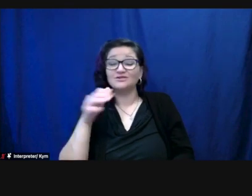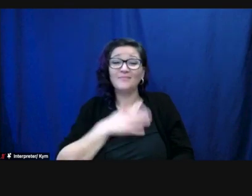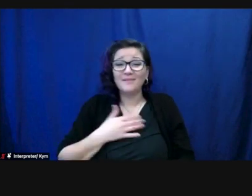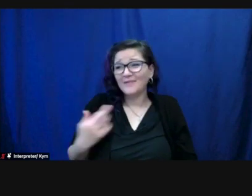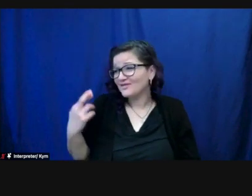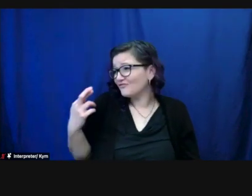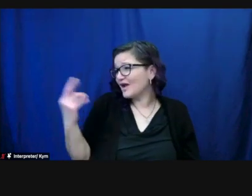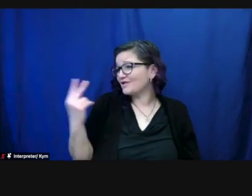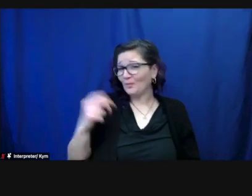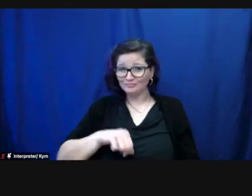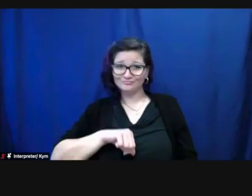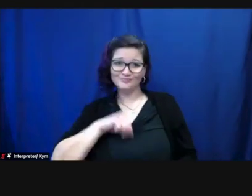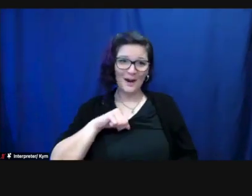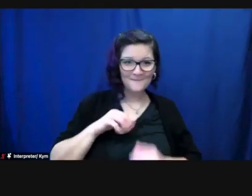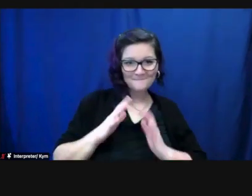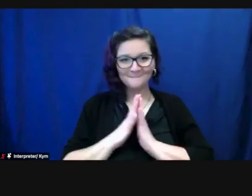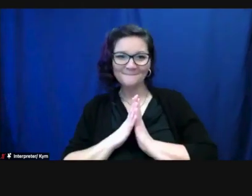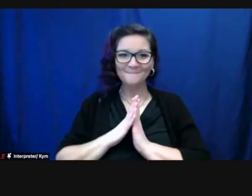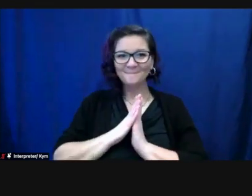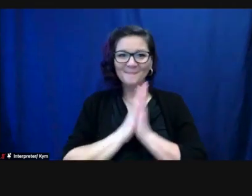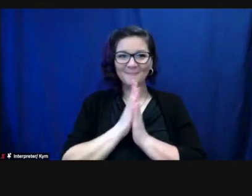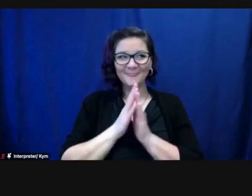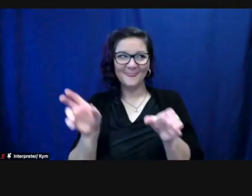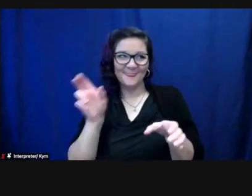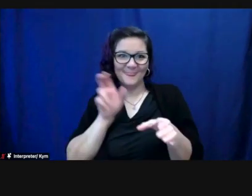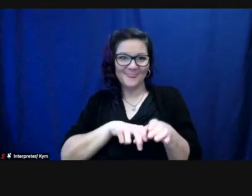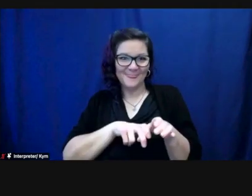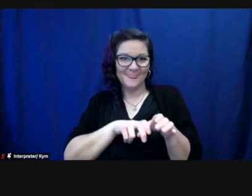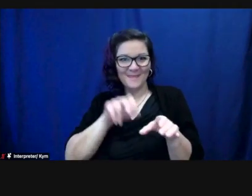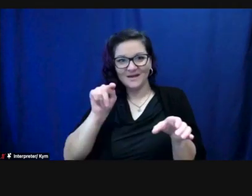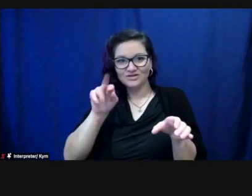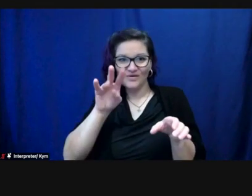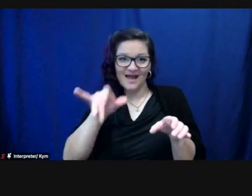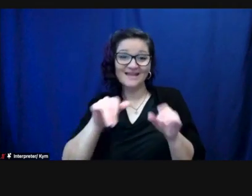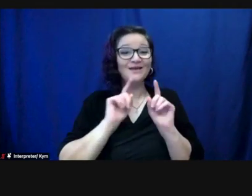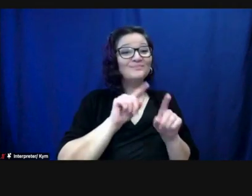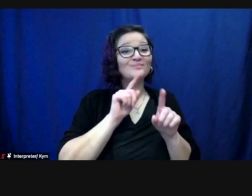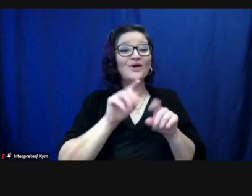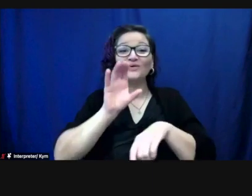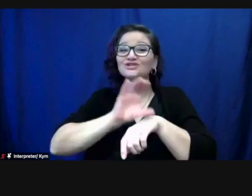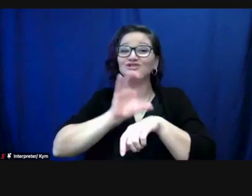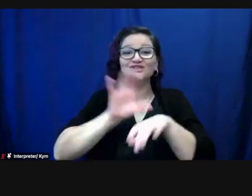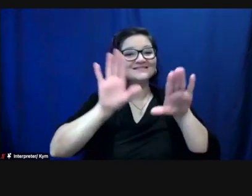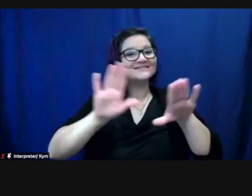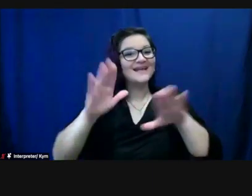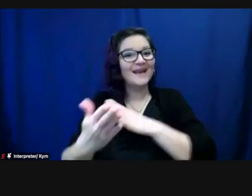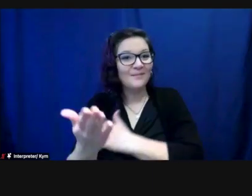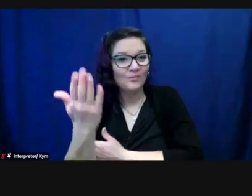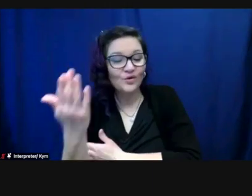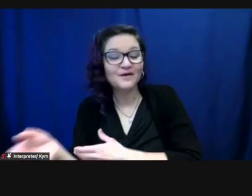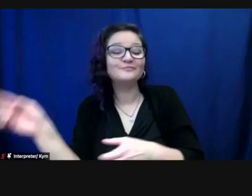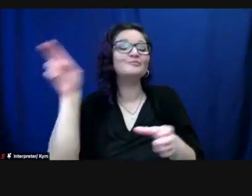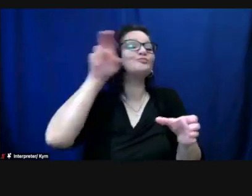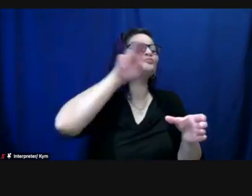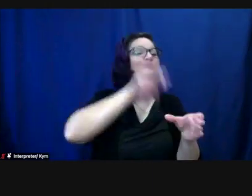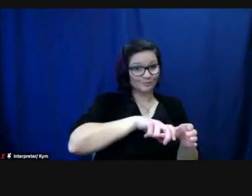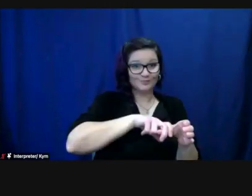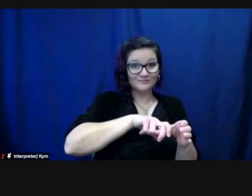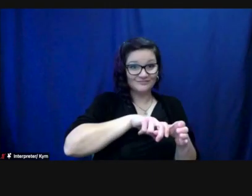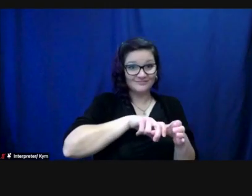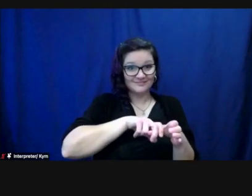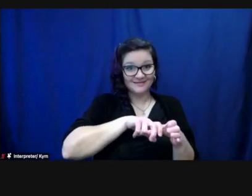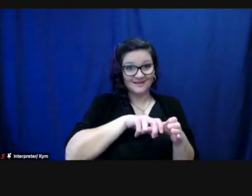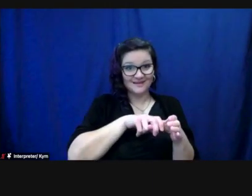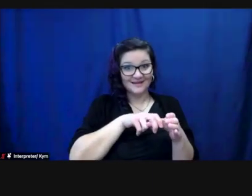of ourselves that we took this trolley ride and we were going to church on a Sunday morning. We got on the trolley and there was